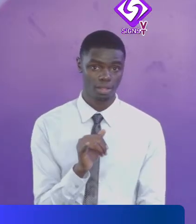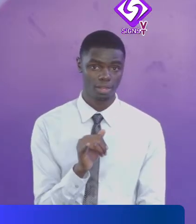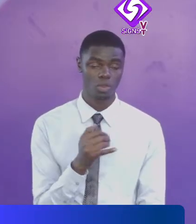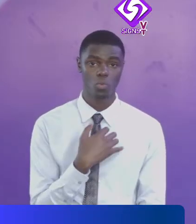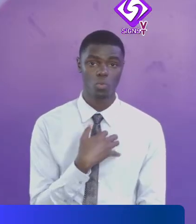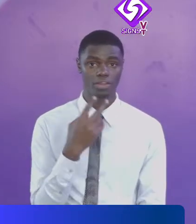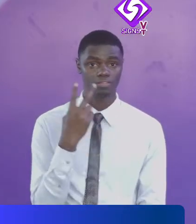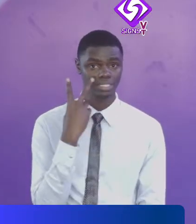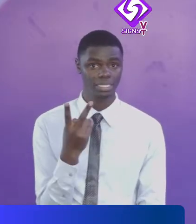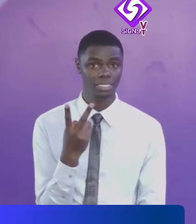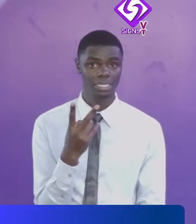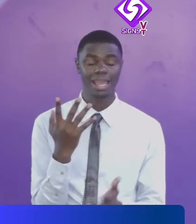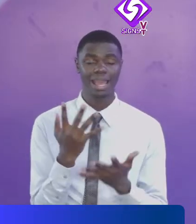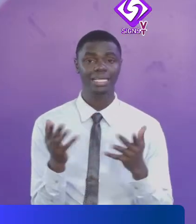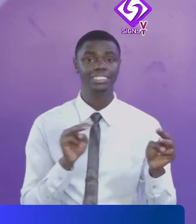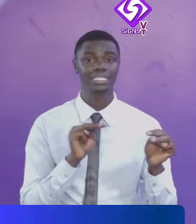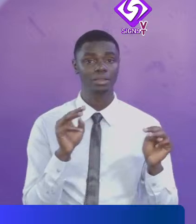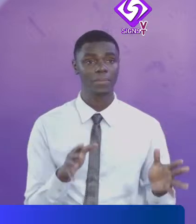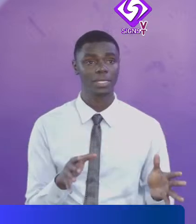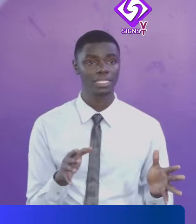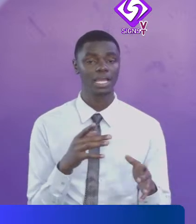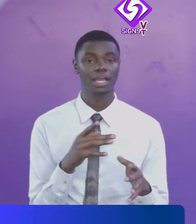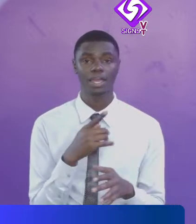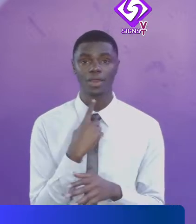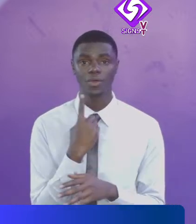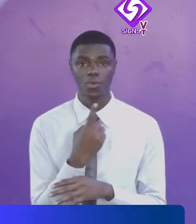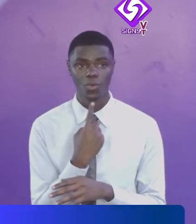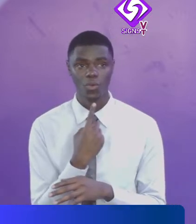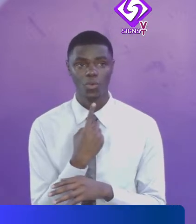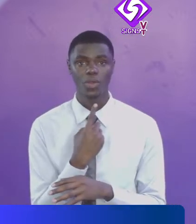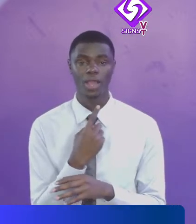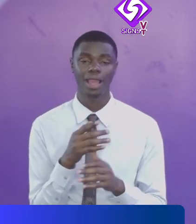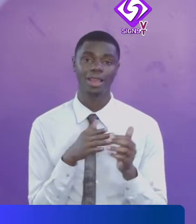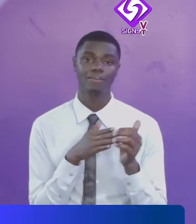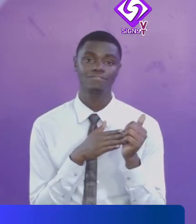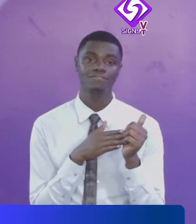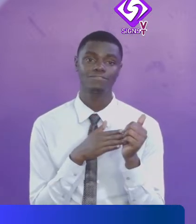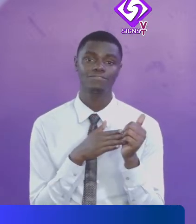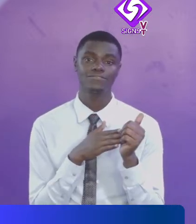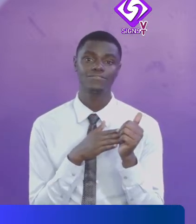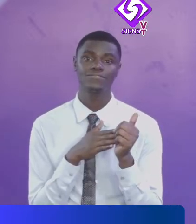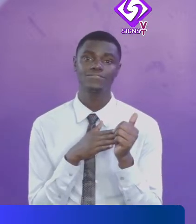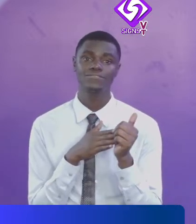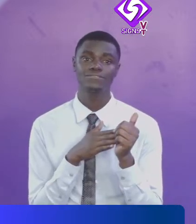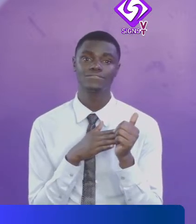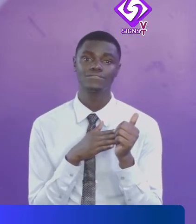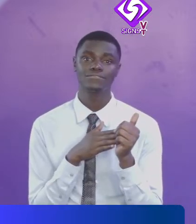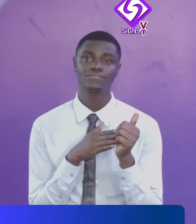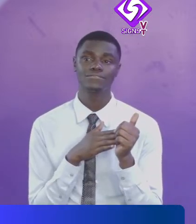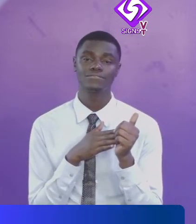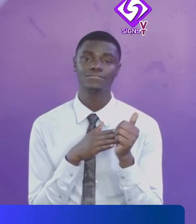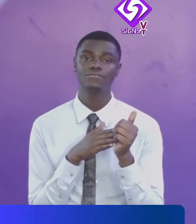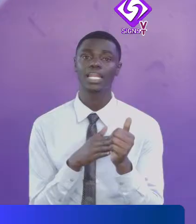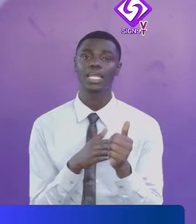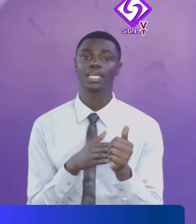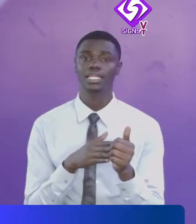seen asset managers that unfortunately have made investments that have significant risk, and people have lost